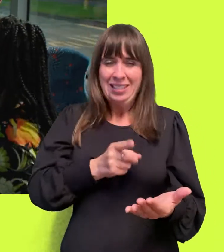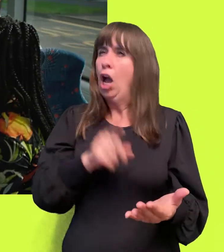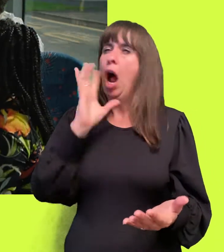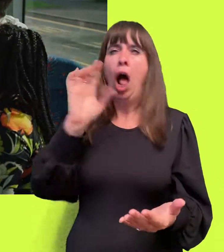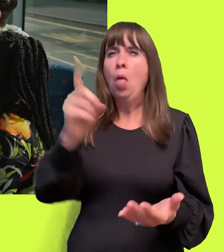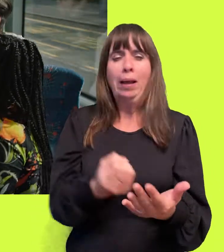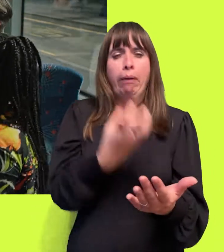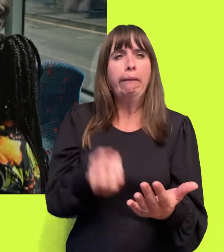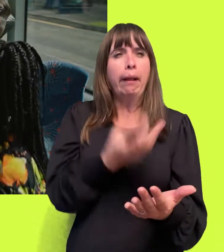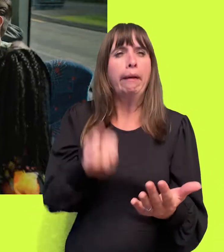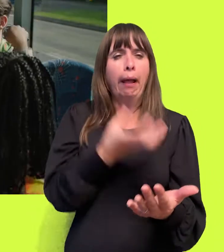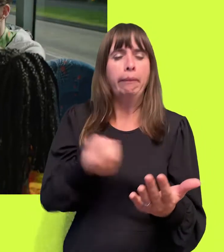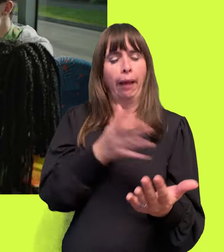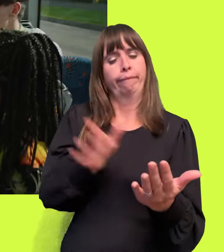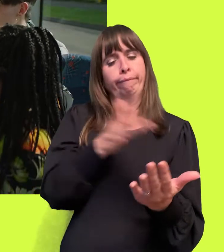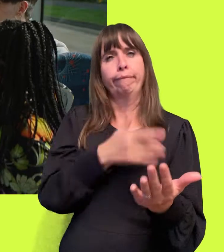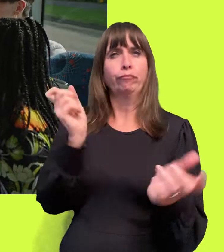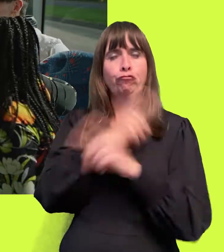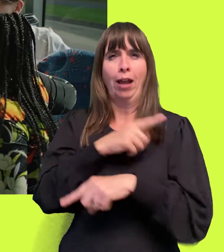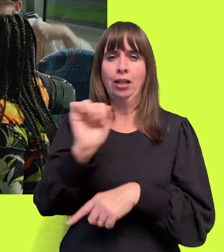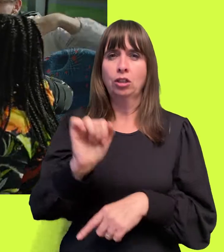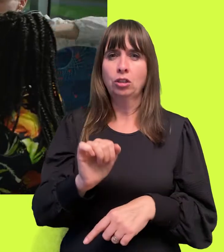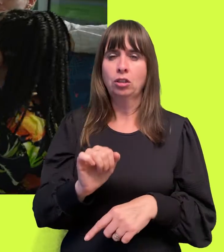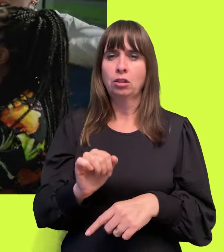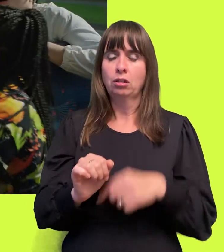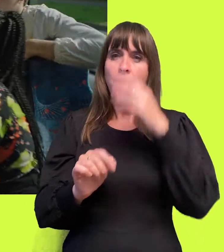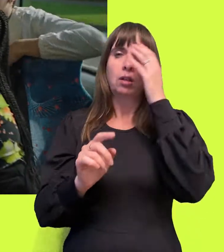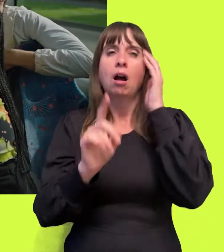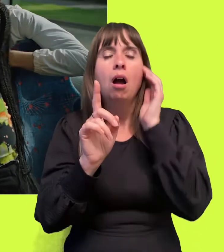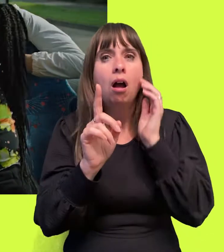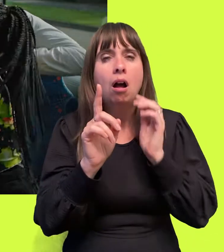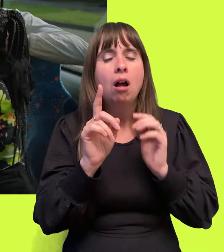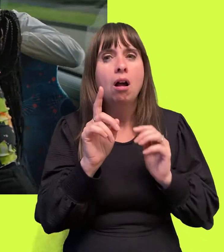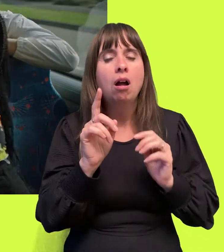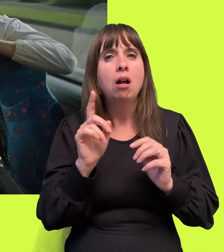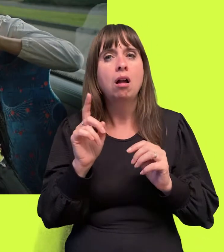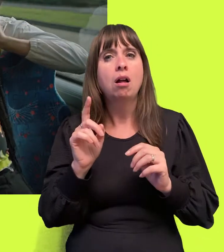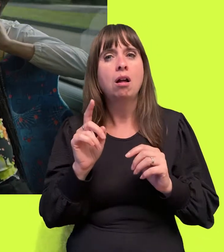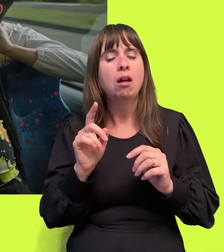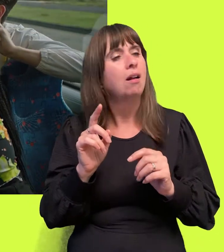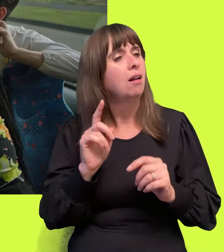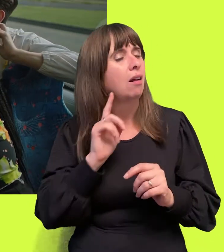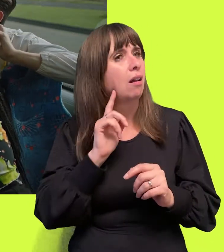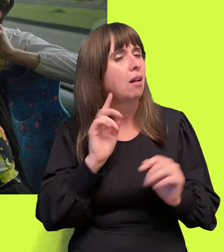weird shit. Find anything, it just came on randomly, and now... Wait, I want to hear it.